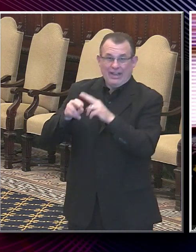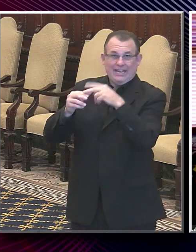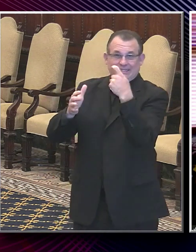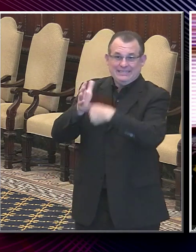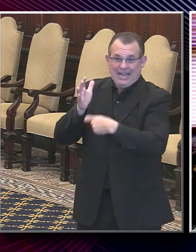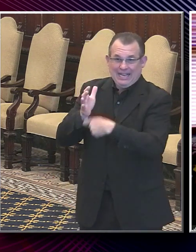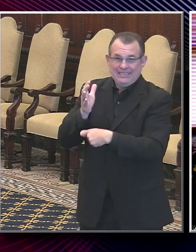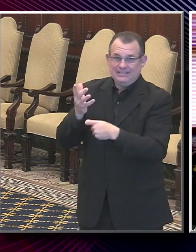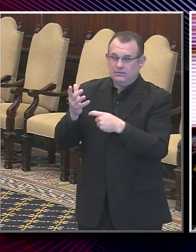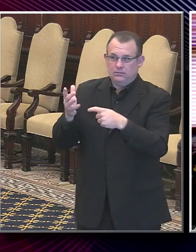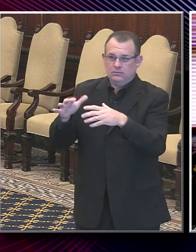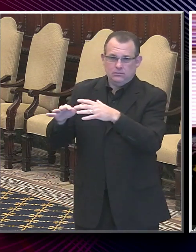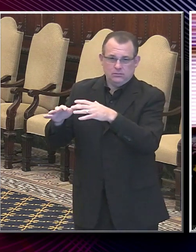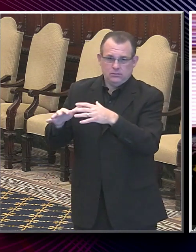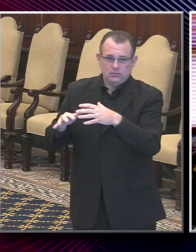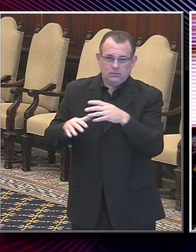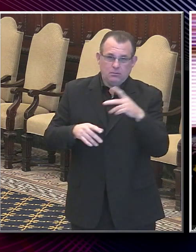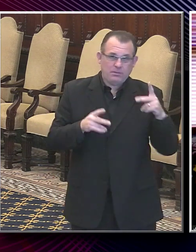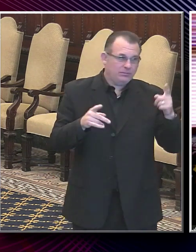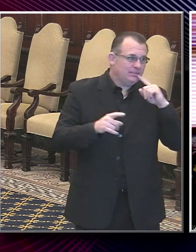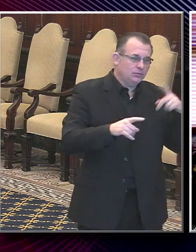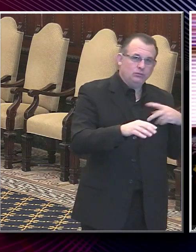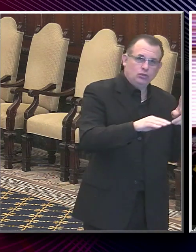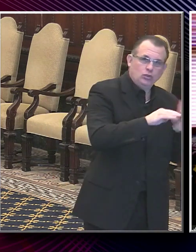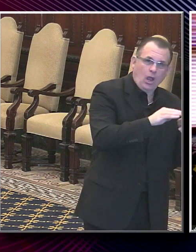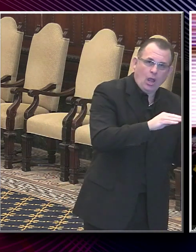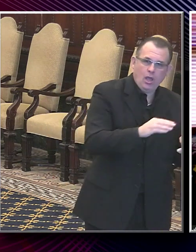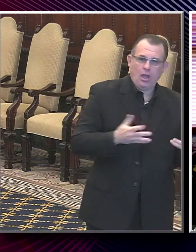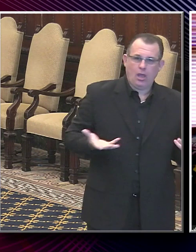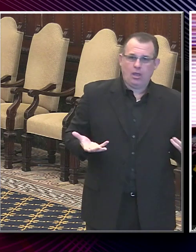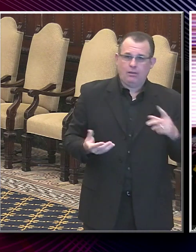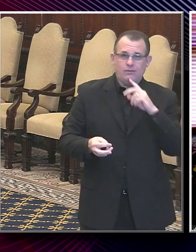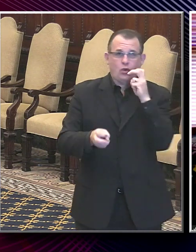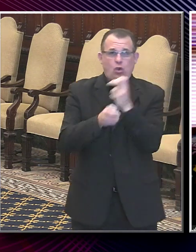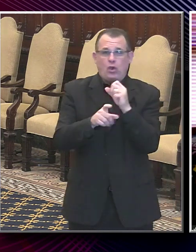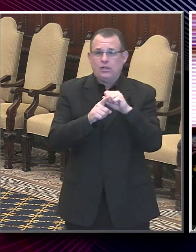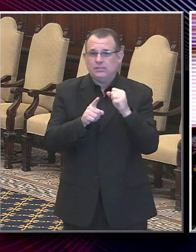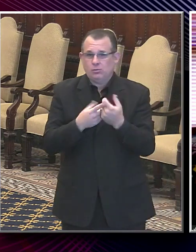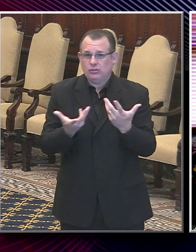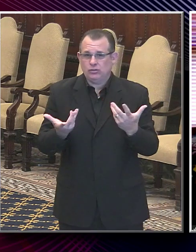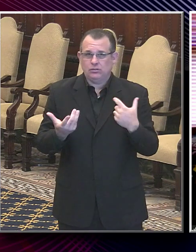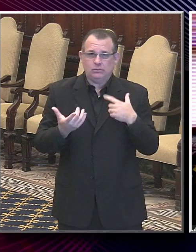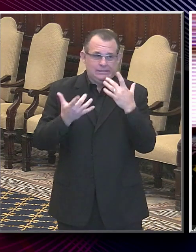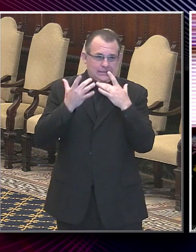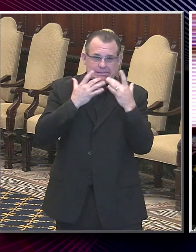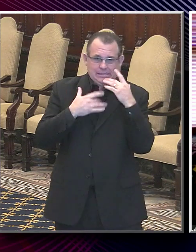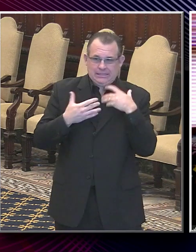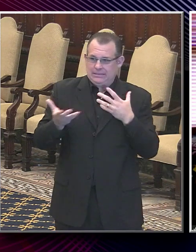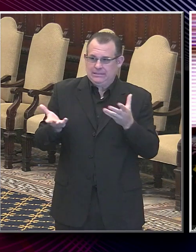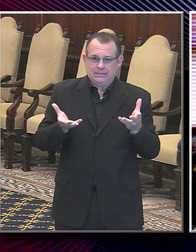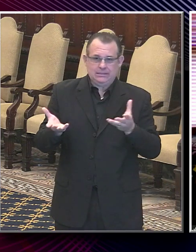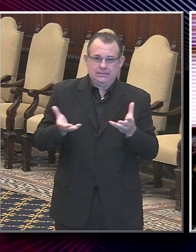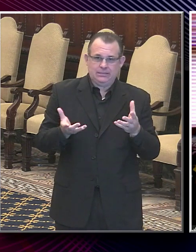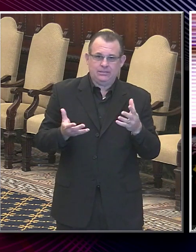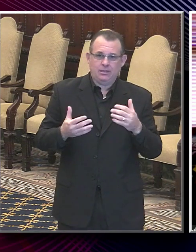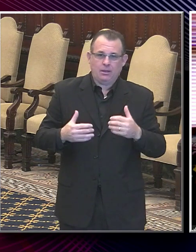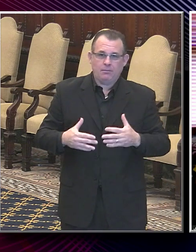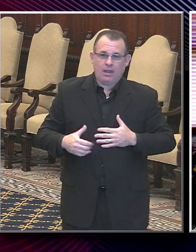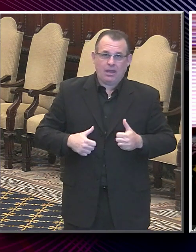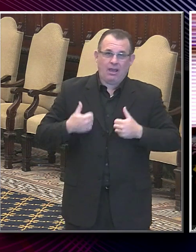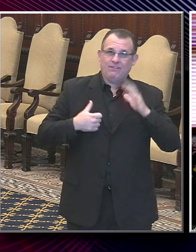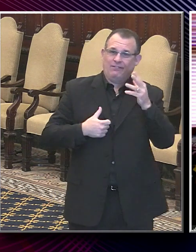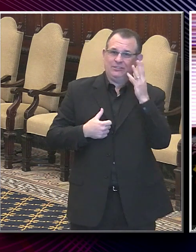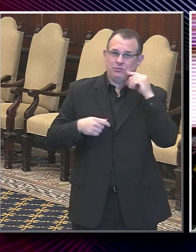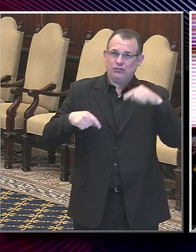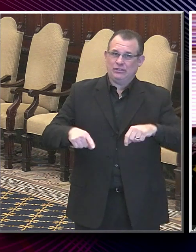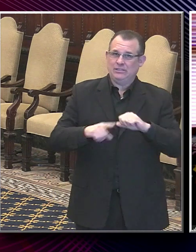complaining that we shouldn't cut. This is a difficult situation. There's never been a situation like this in my lifetime, certainly in anybody else's